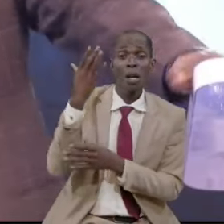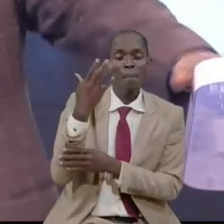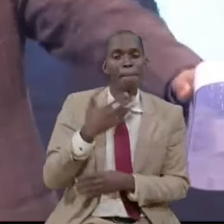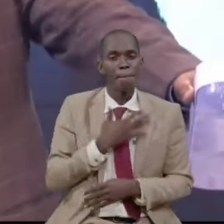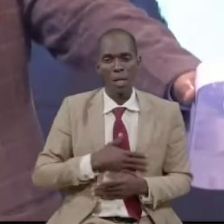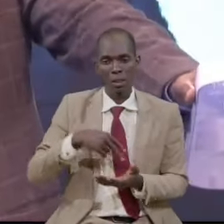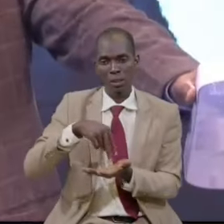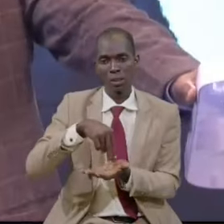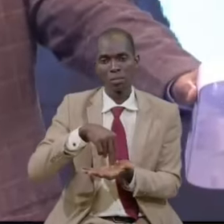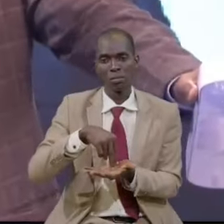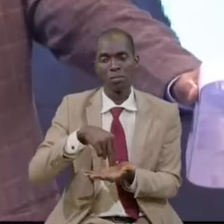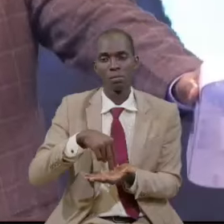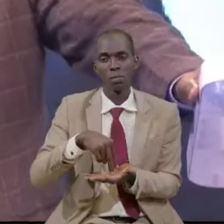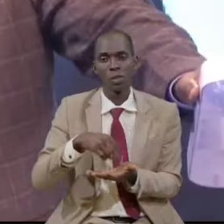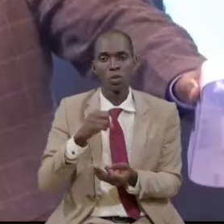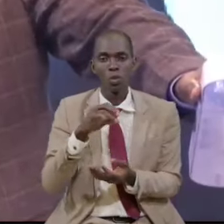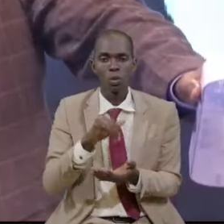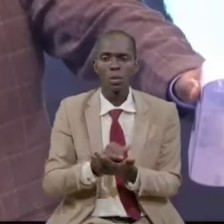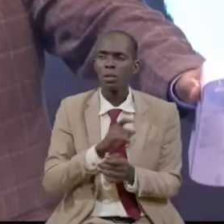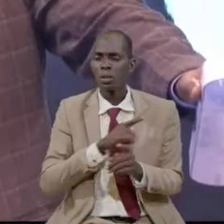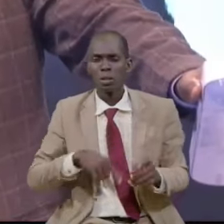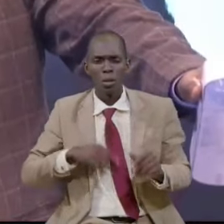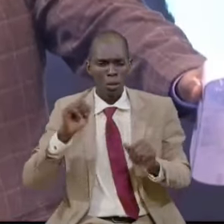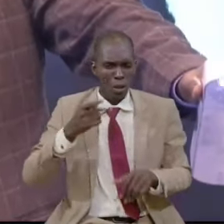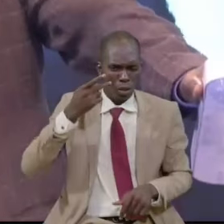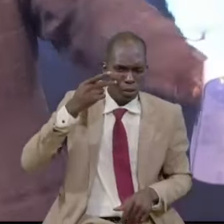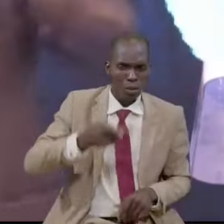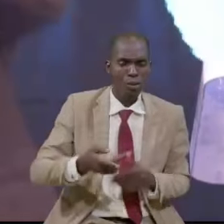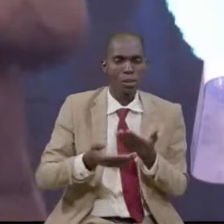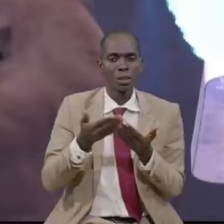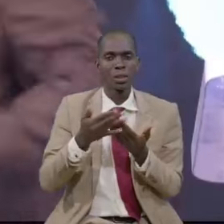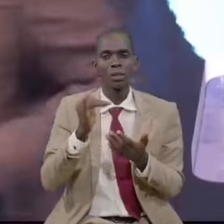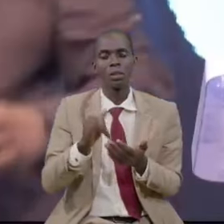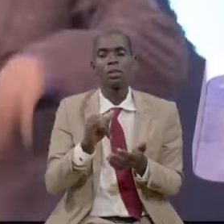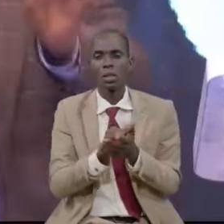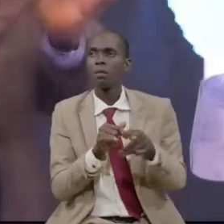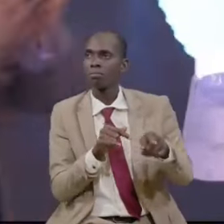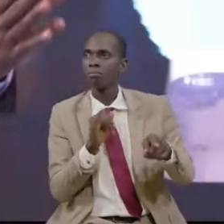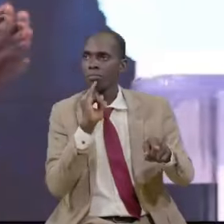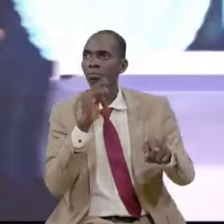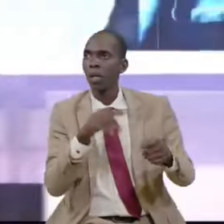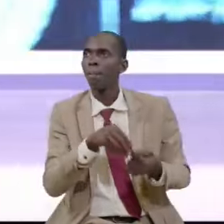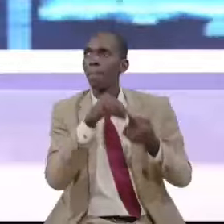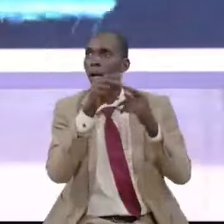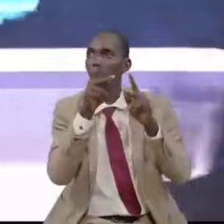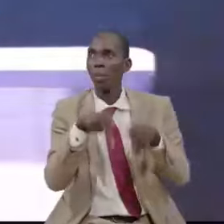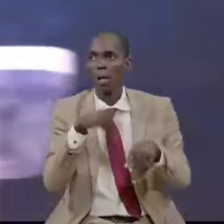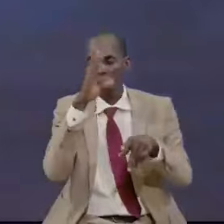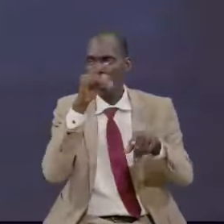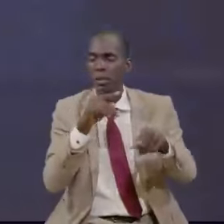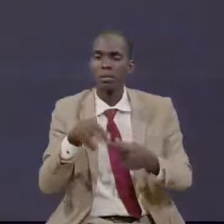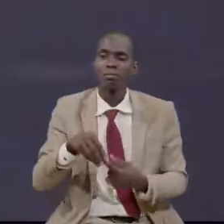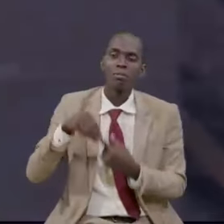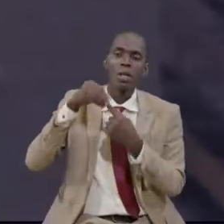the Lord can identify you. That's the peculiar man right there. That's the peculiar woman